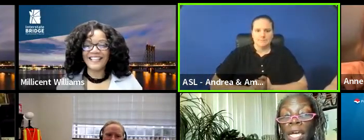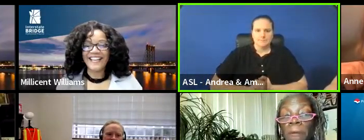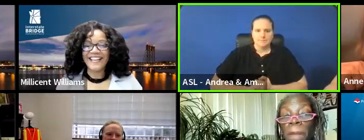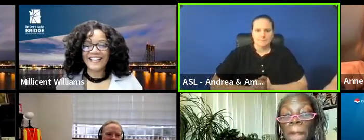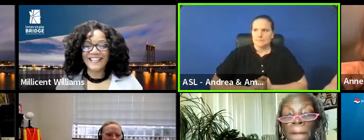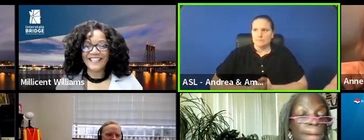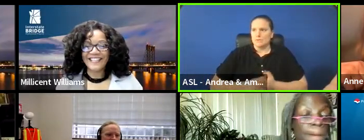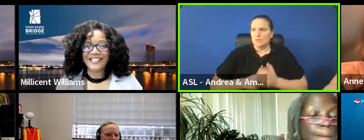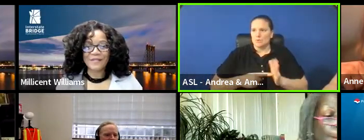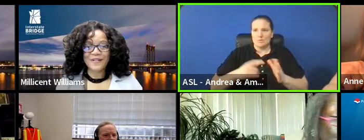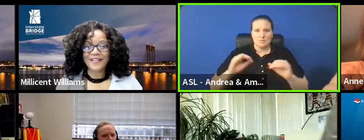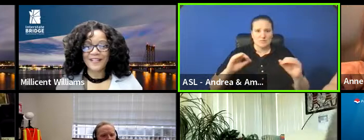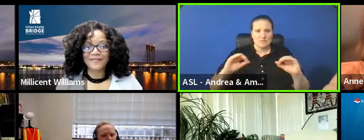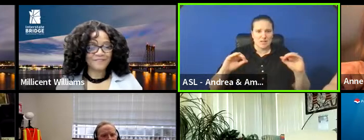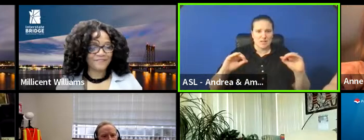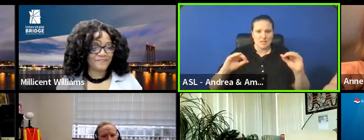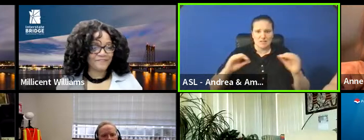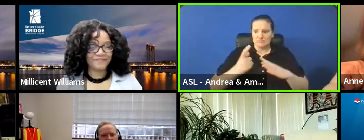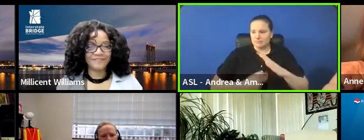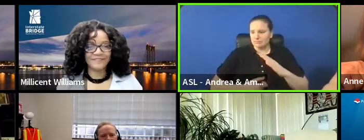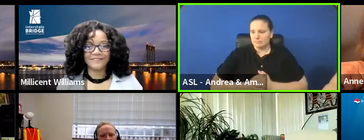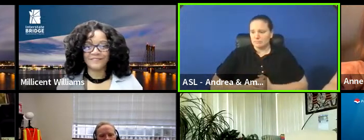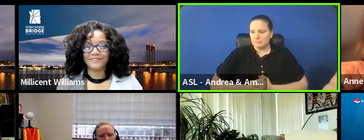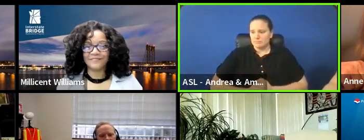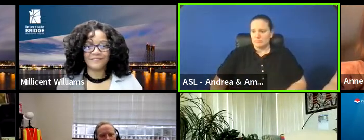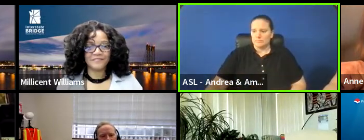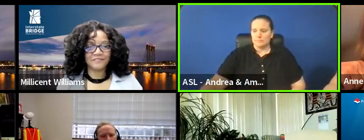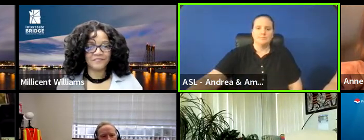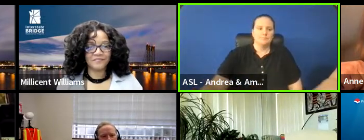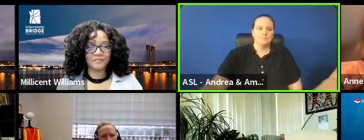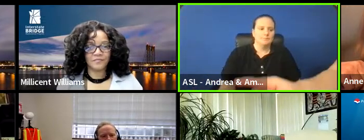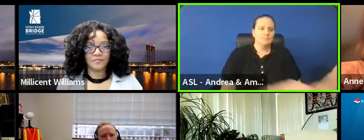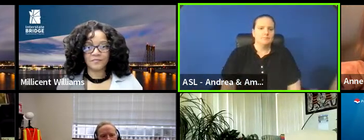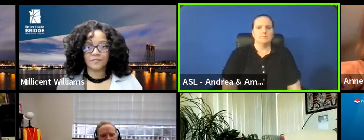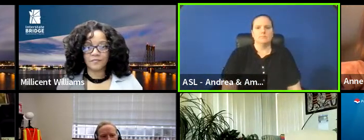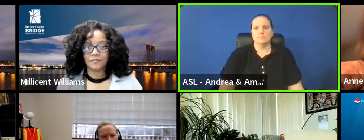something, you're Oh, not. It disappeared sorry, again. disappeared.